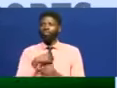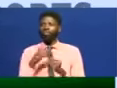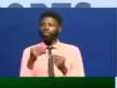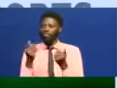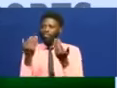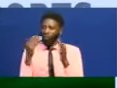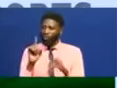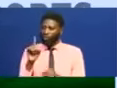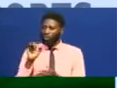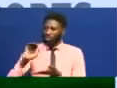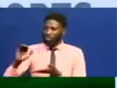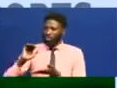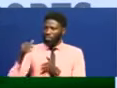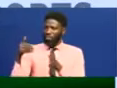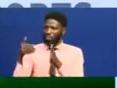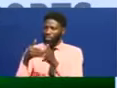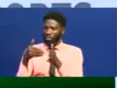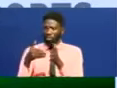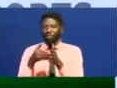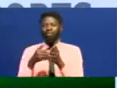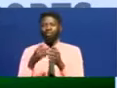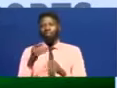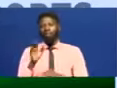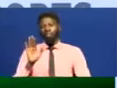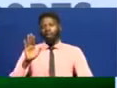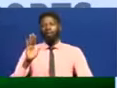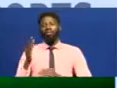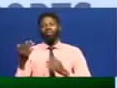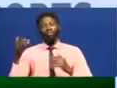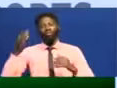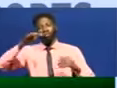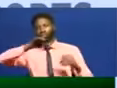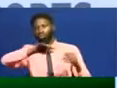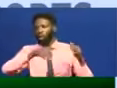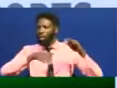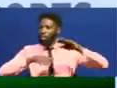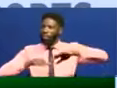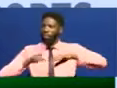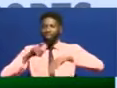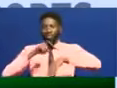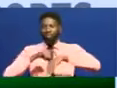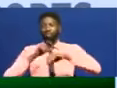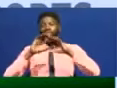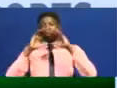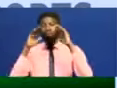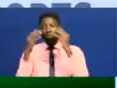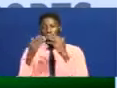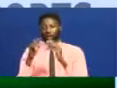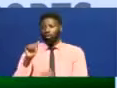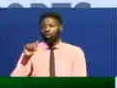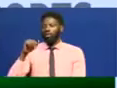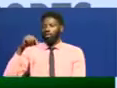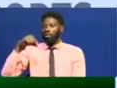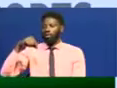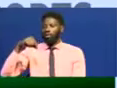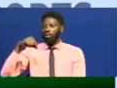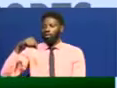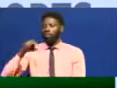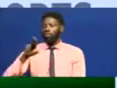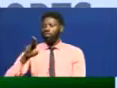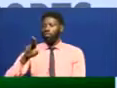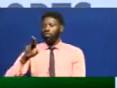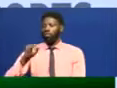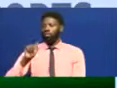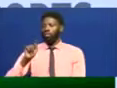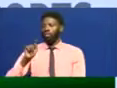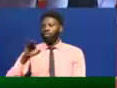ban, the ban on swimming, when we got World Aquatics to lift the suspension on Kenya Aquatics. And